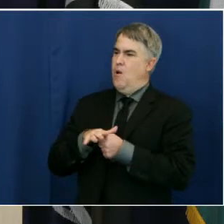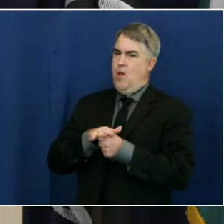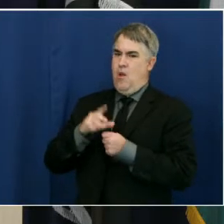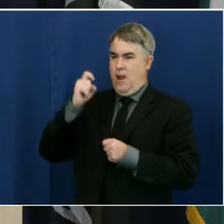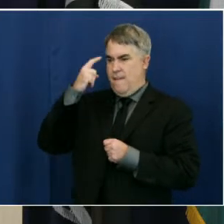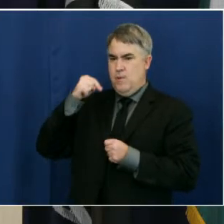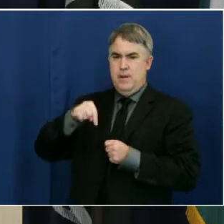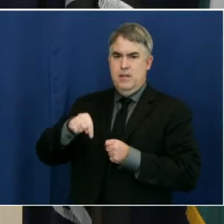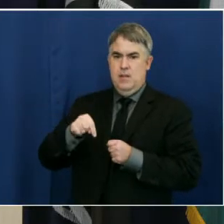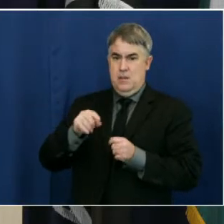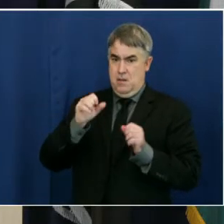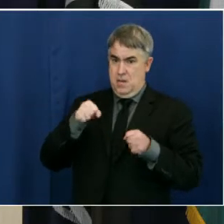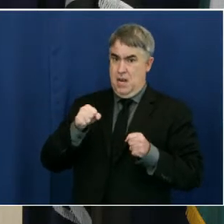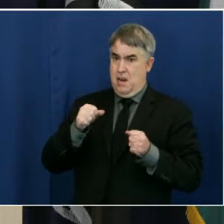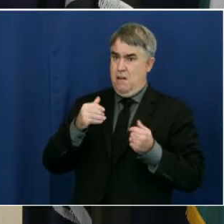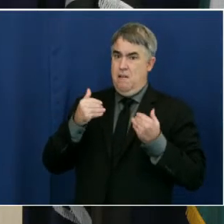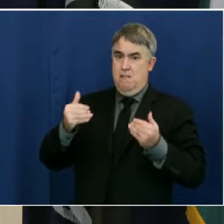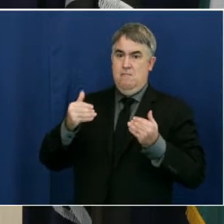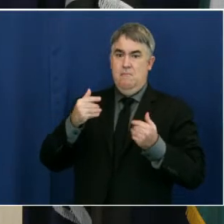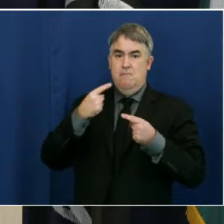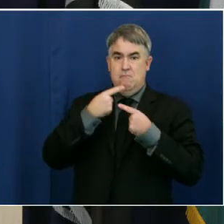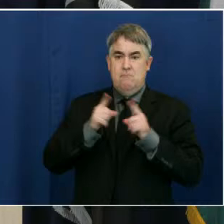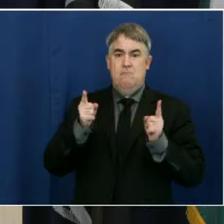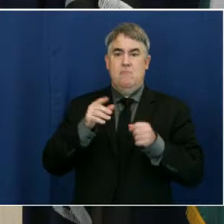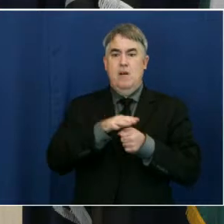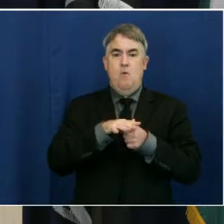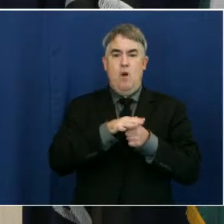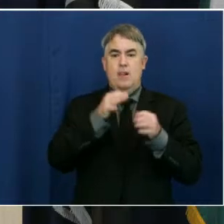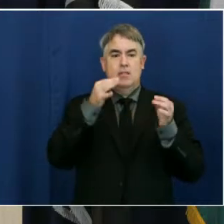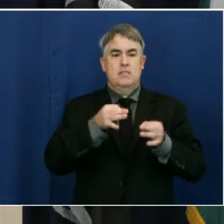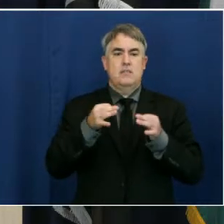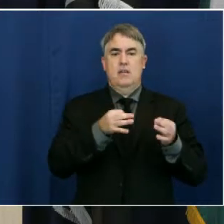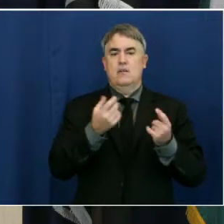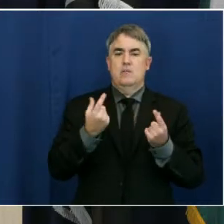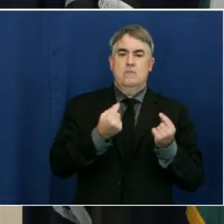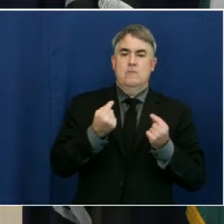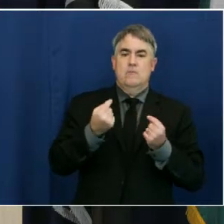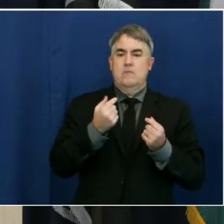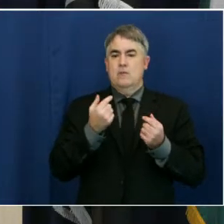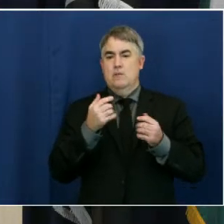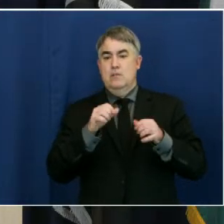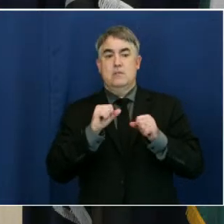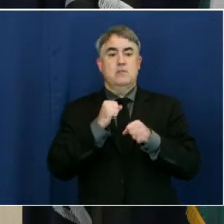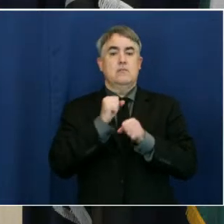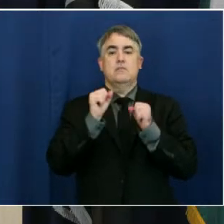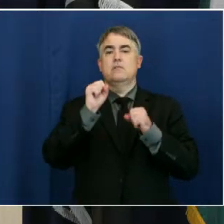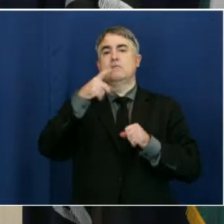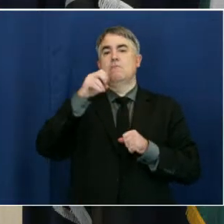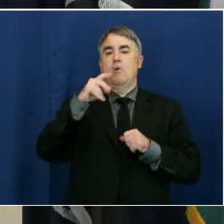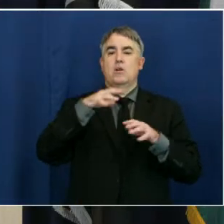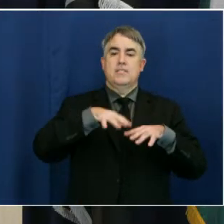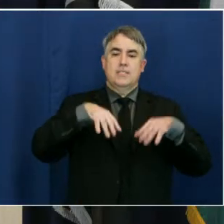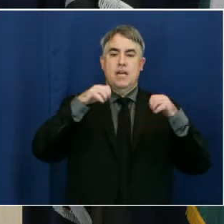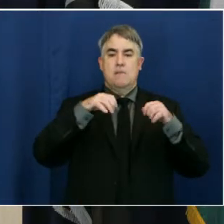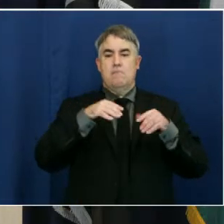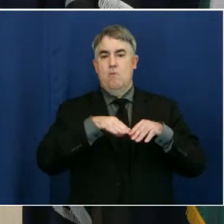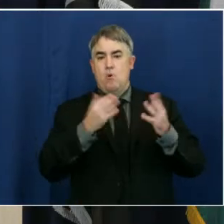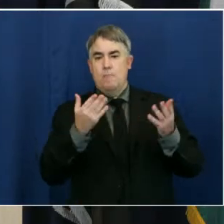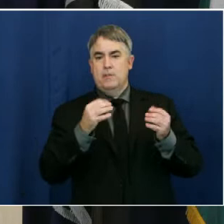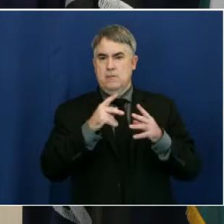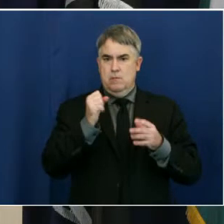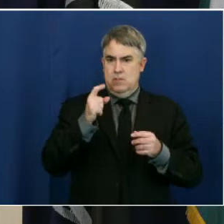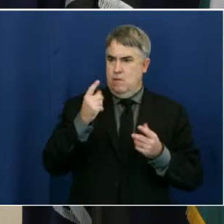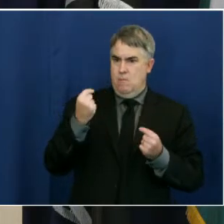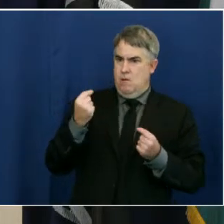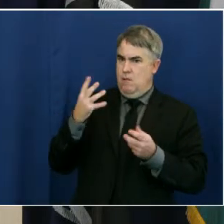if they open their stadiums. Is anyone from the county working with the state to safely get fans in the stands for Padres games?